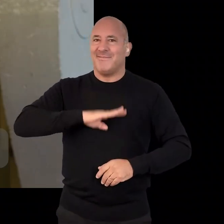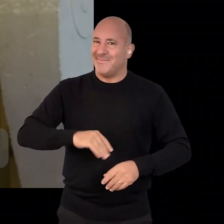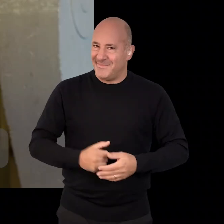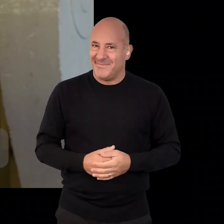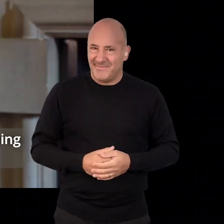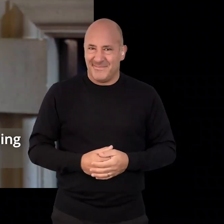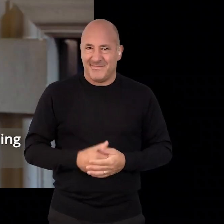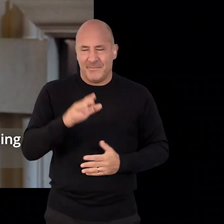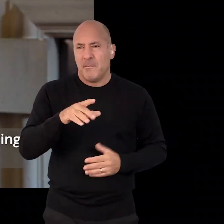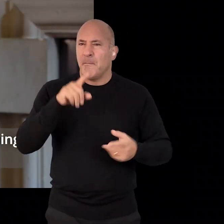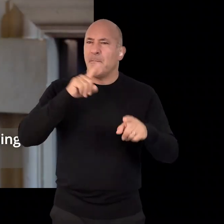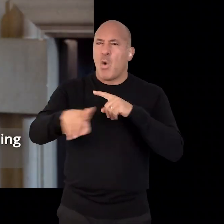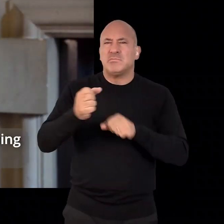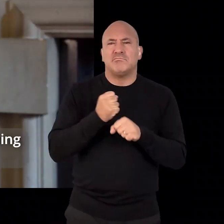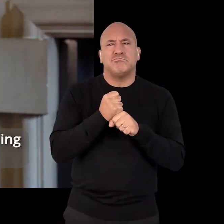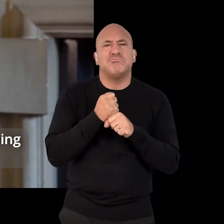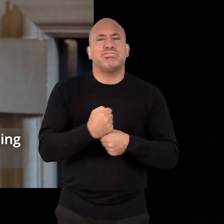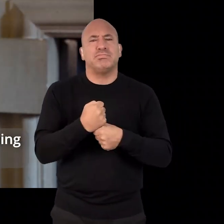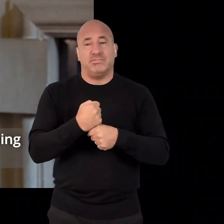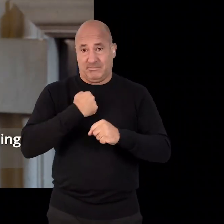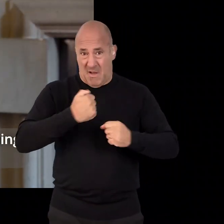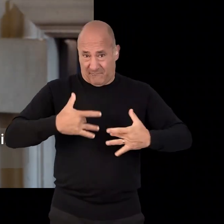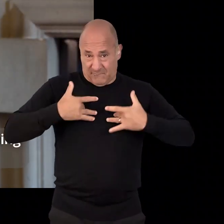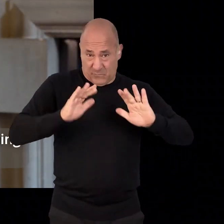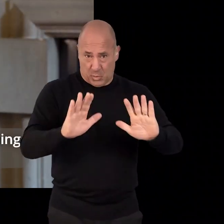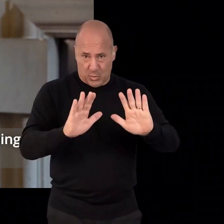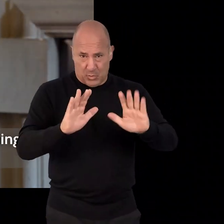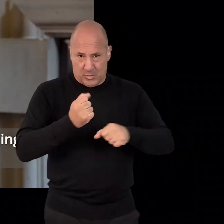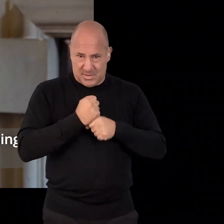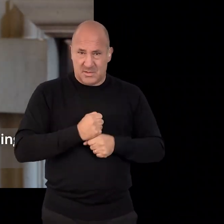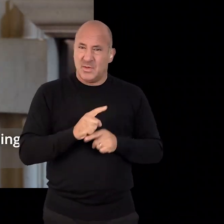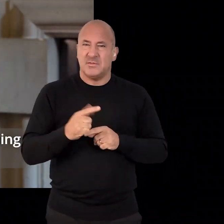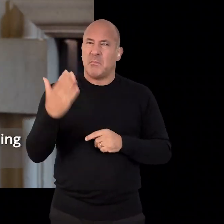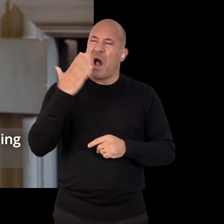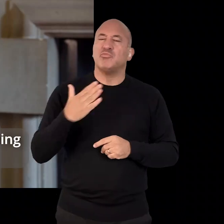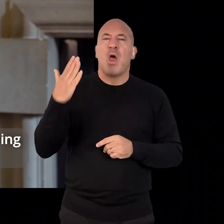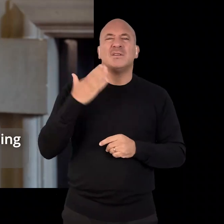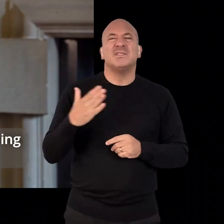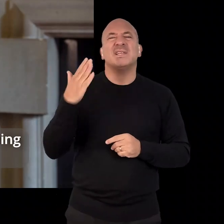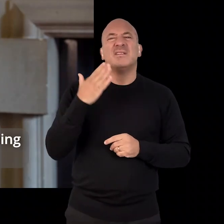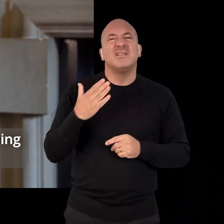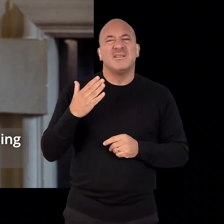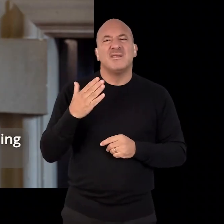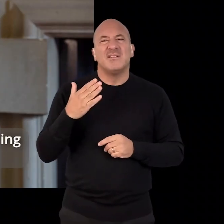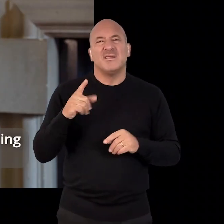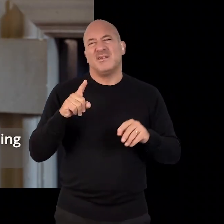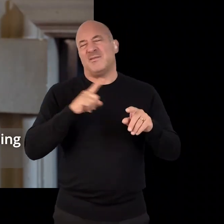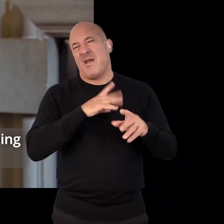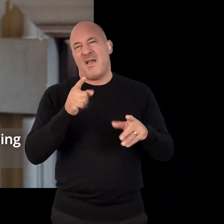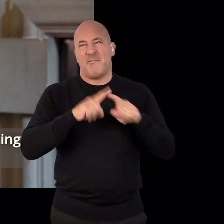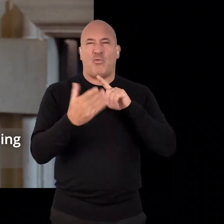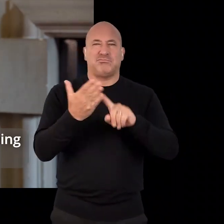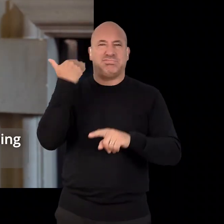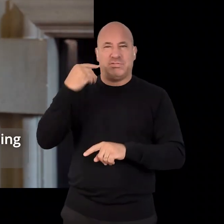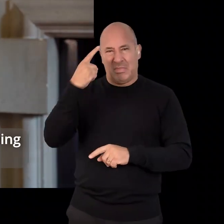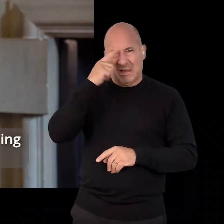and delivering. I think the most frustrating, from my point of view, thing is sometimes